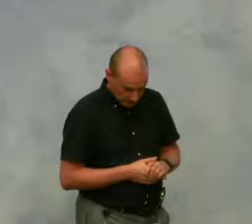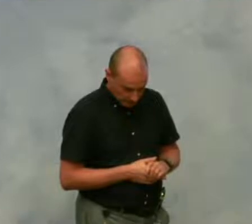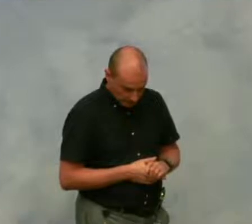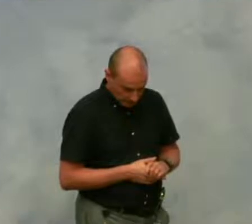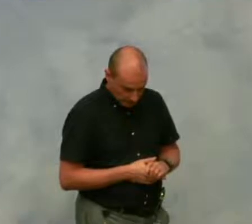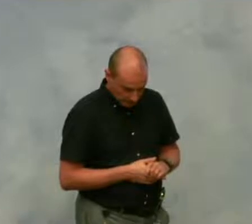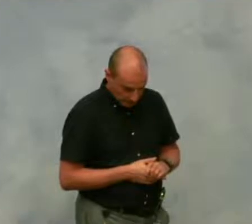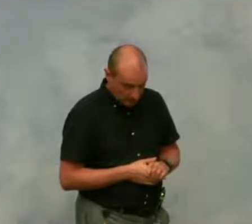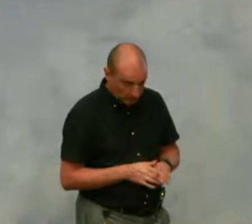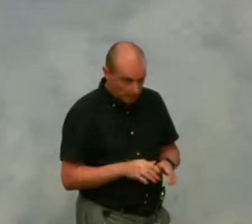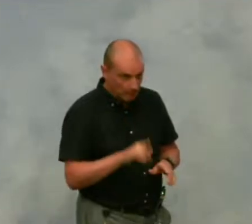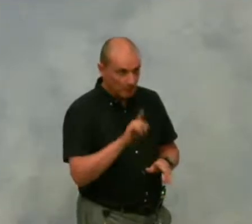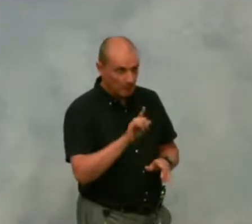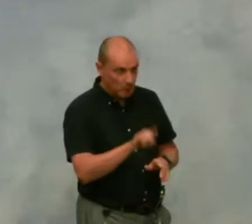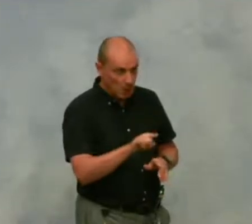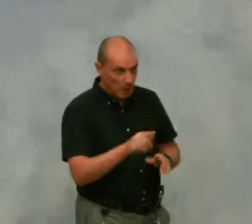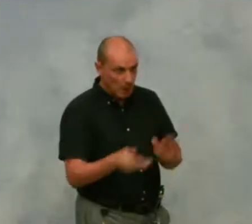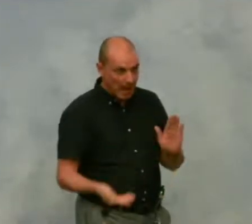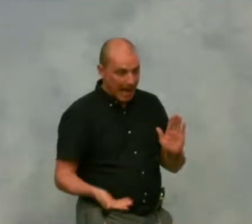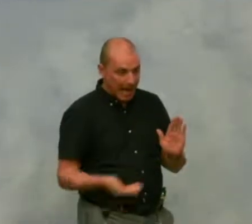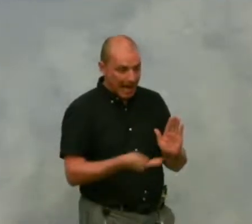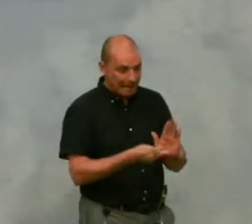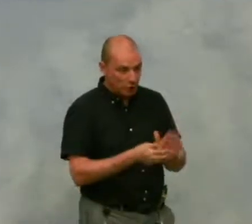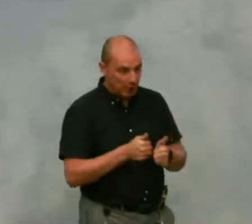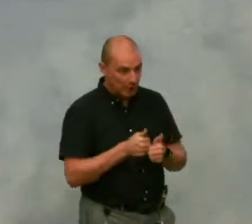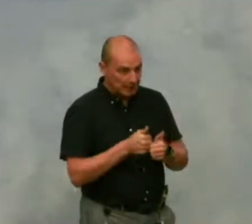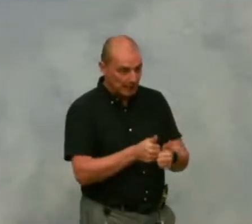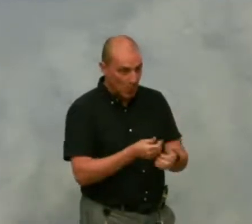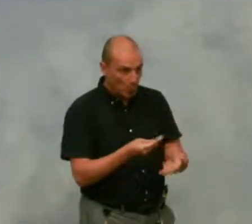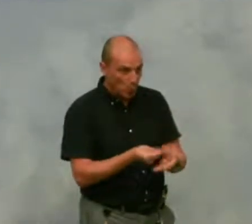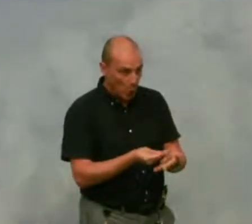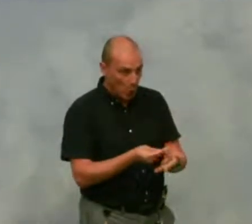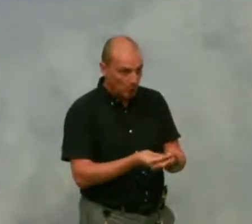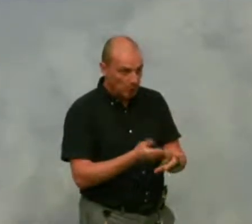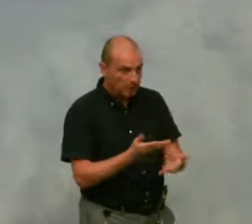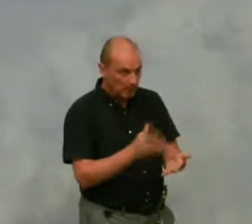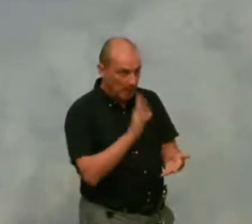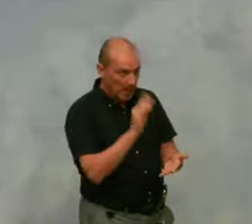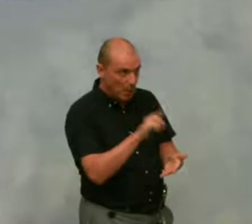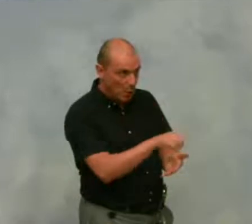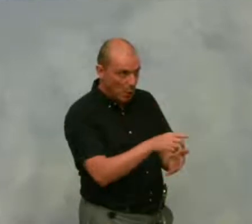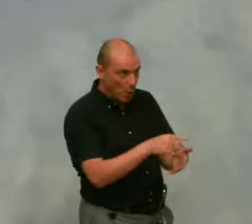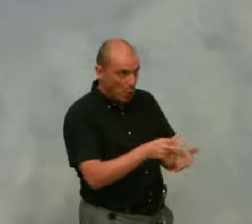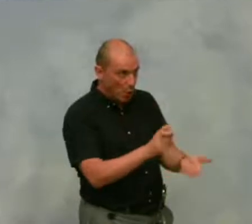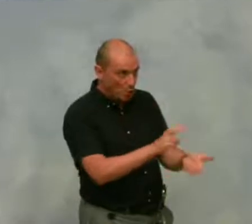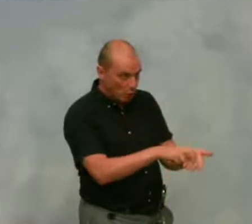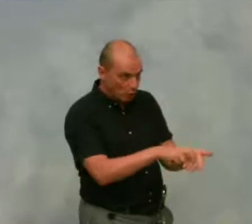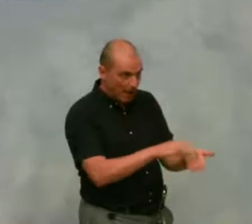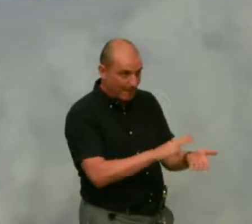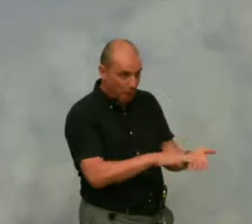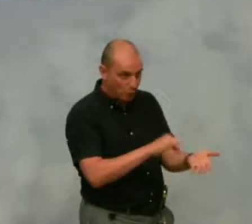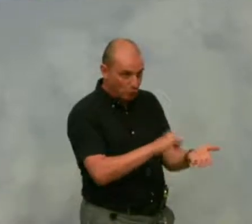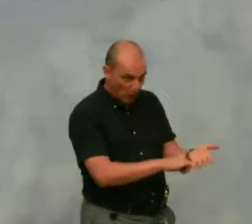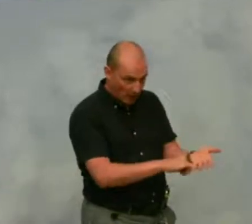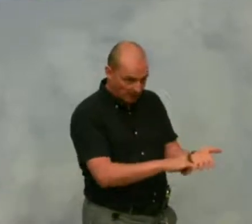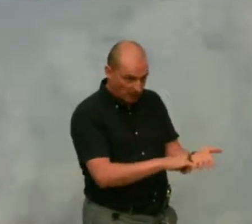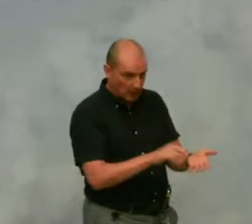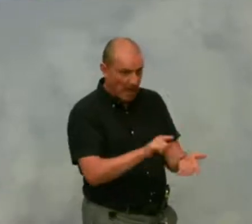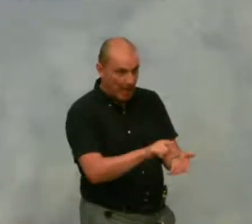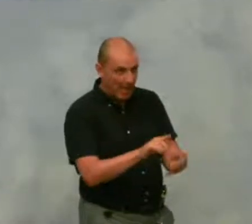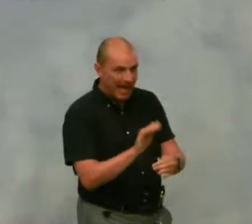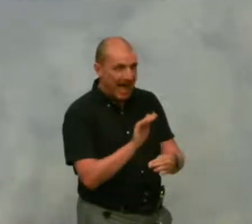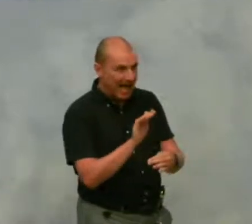In terms of additional support costs, we have contracts with Microsoft and we have contracts with an